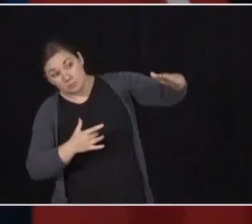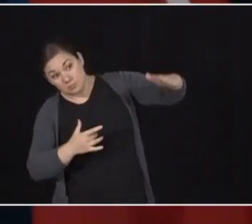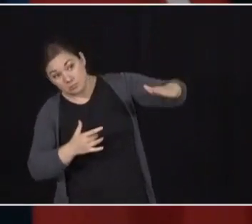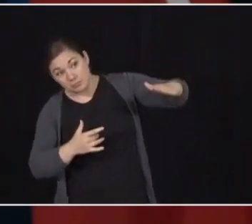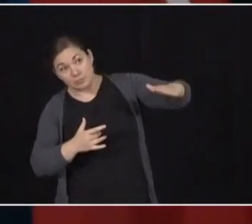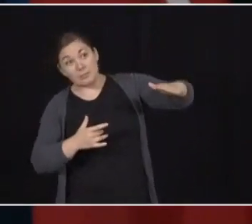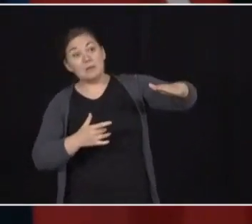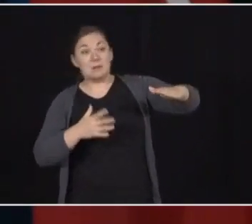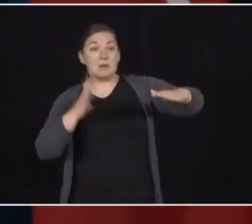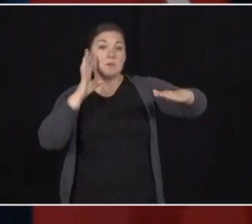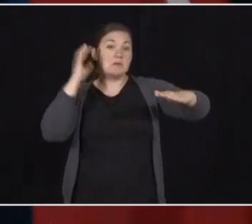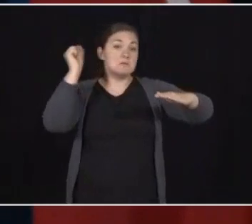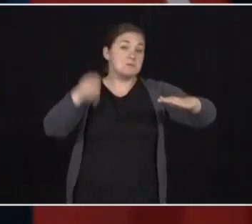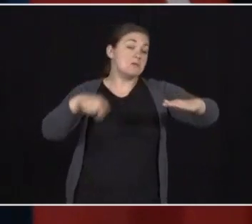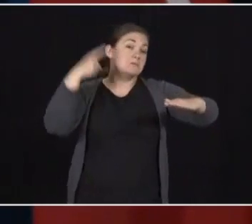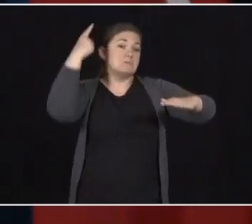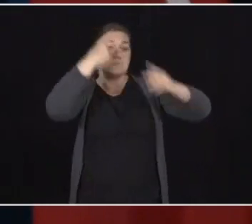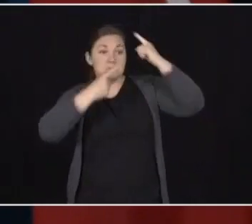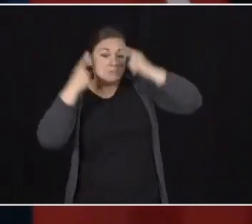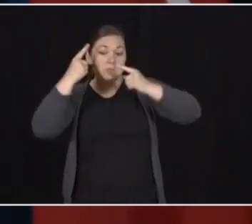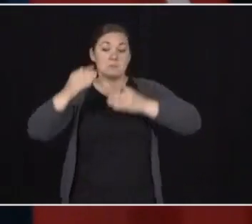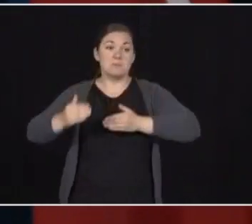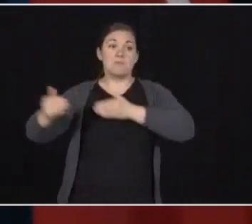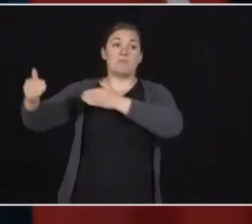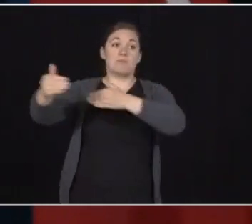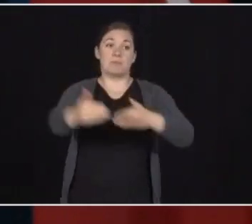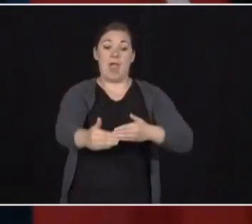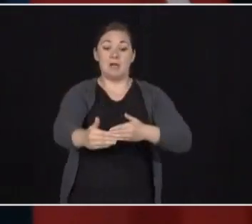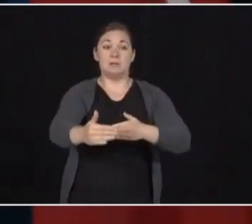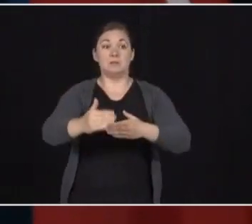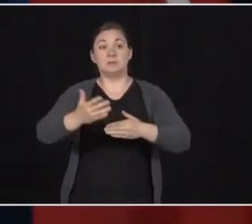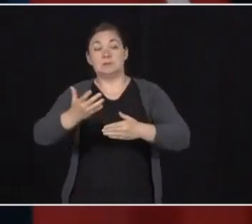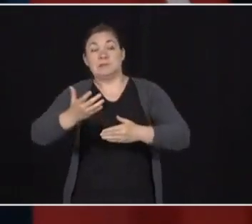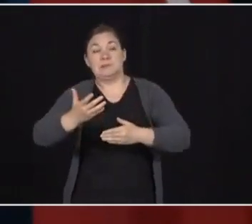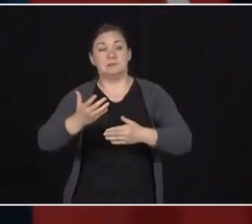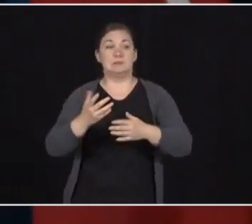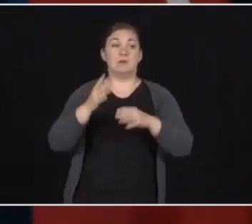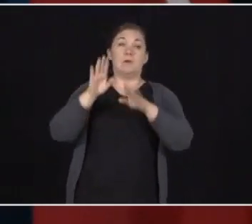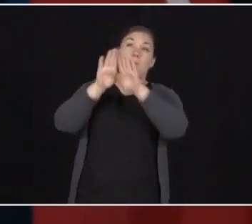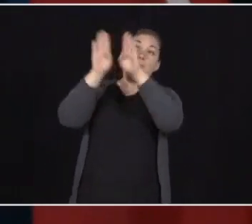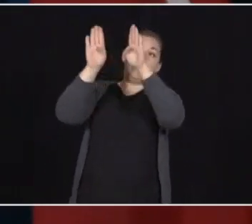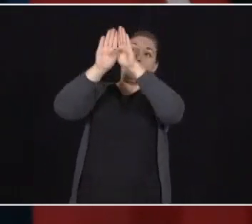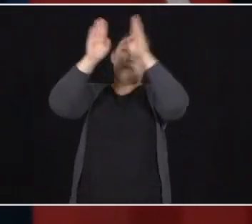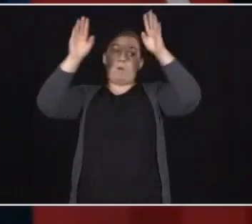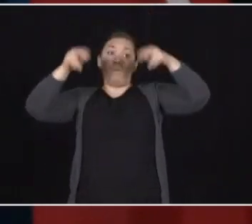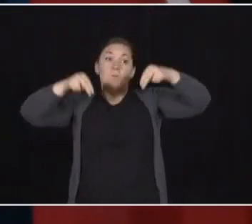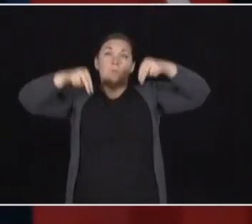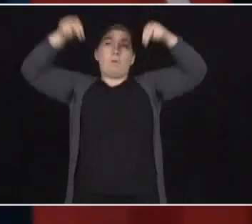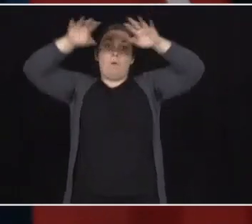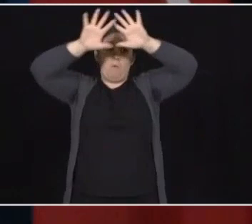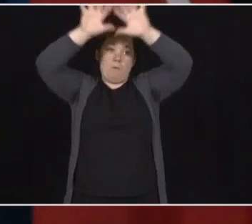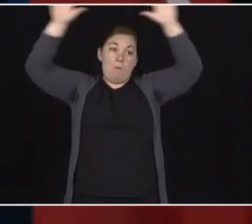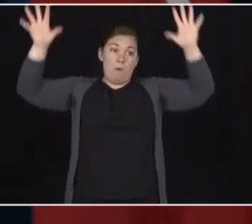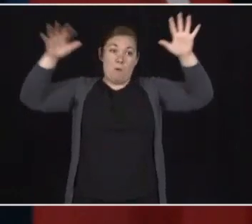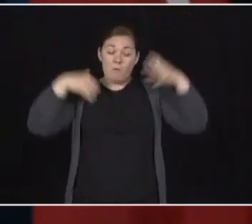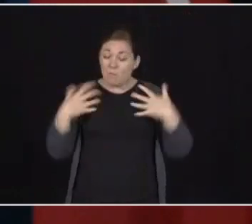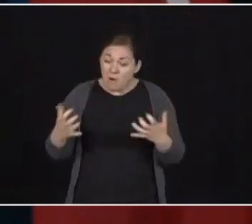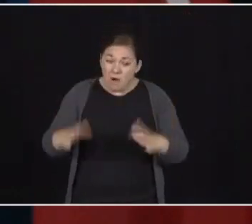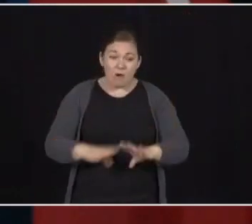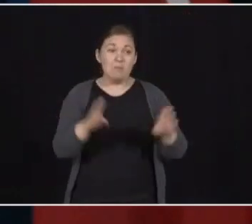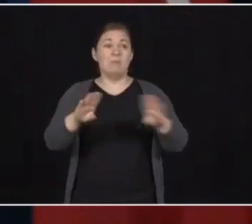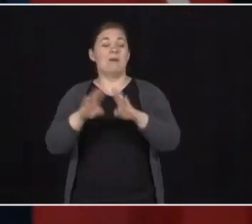stages and again a regional approach. But I want to get this economy going, but I have to do it safely, Cynthia. It's